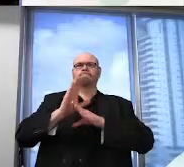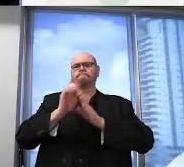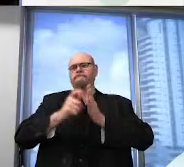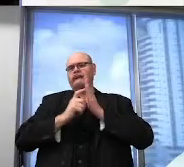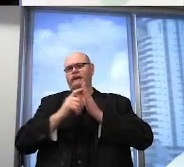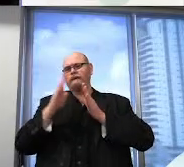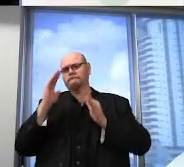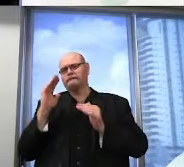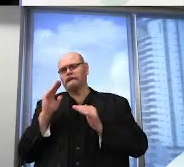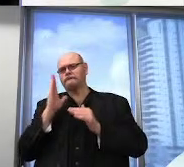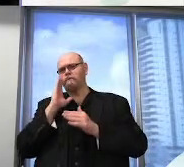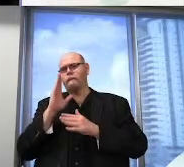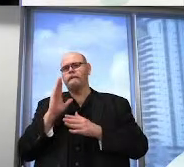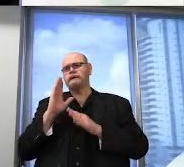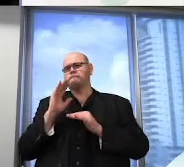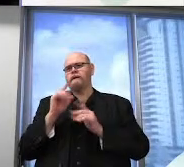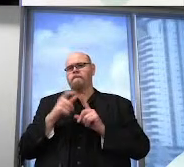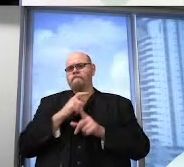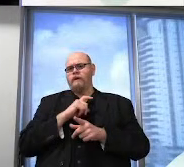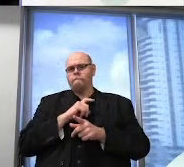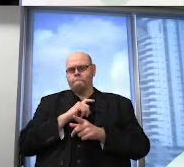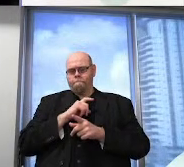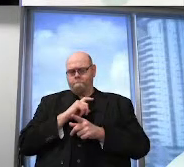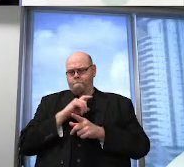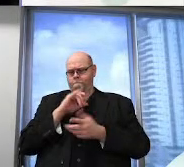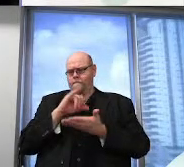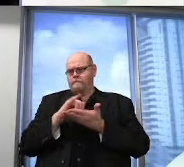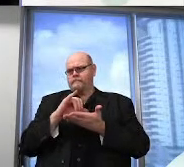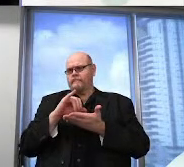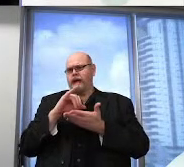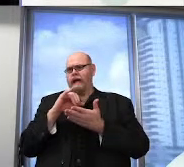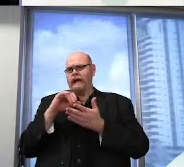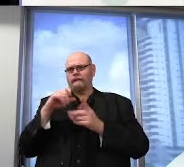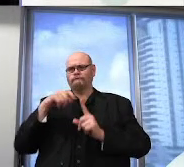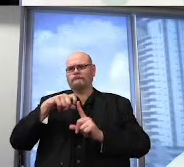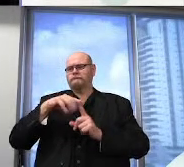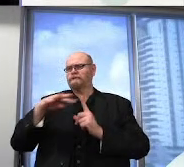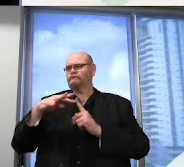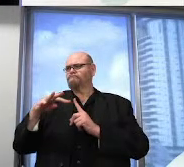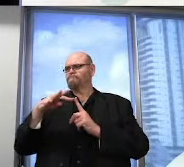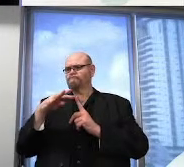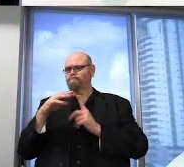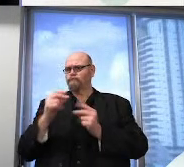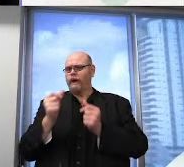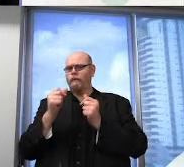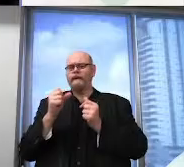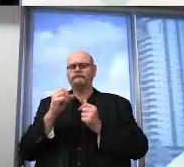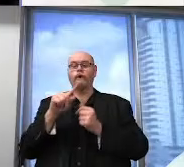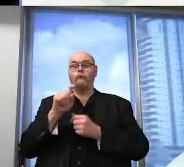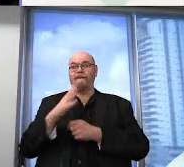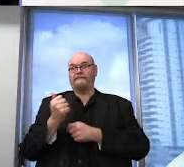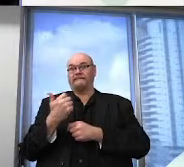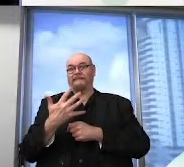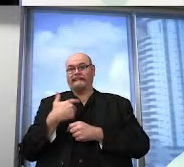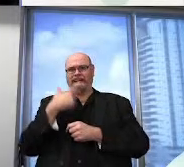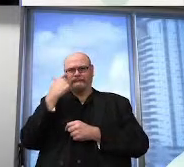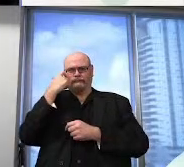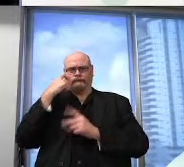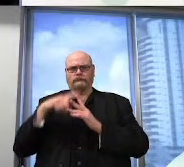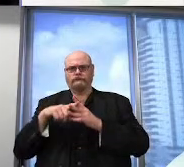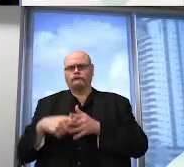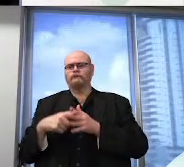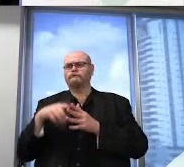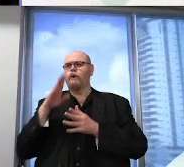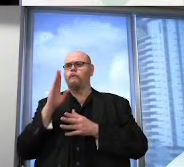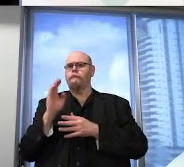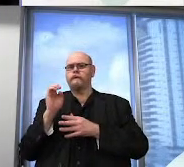of what we could expect out of a transmission right away. 115 again is just beginning. So we would